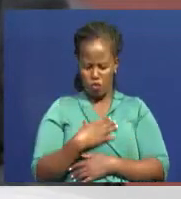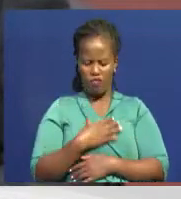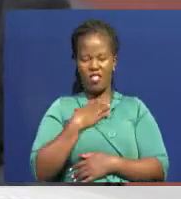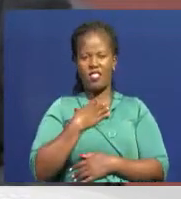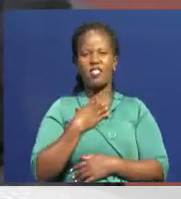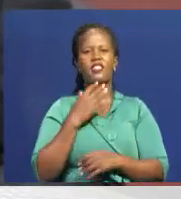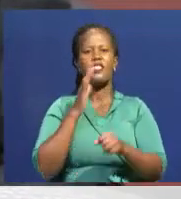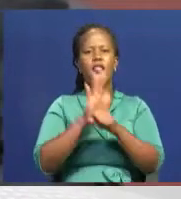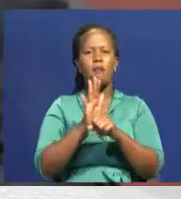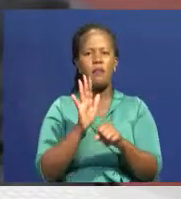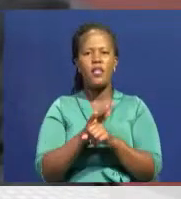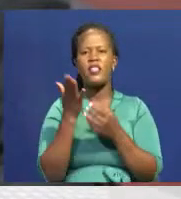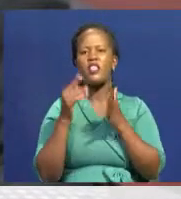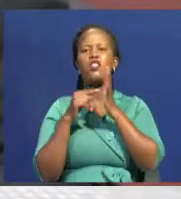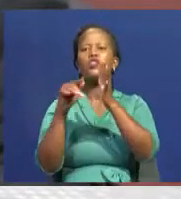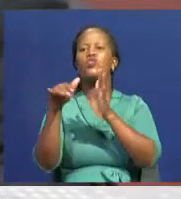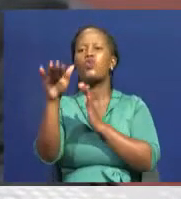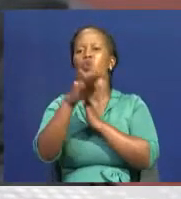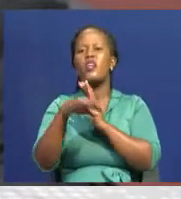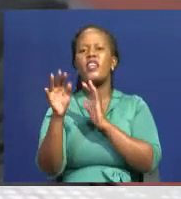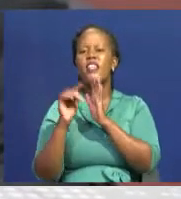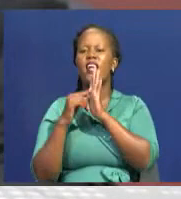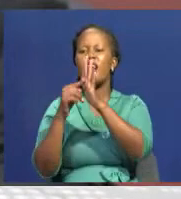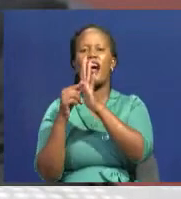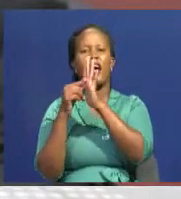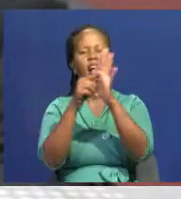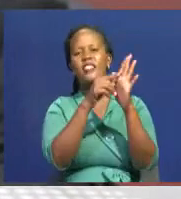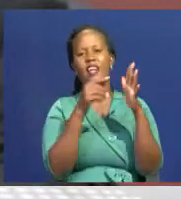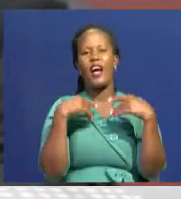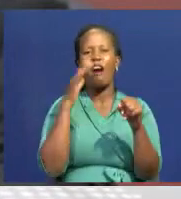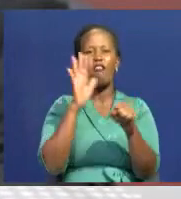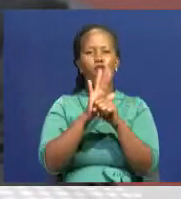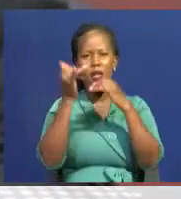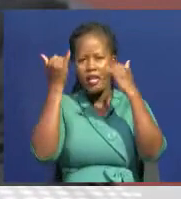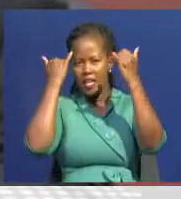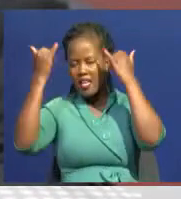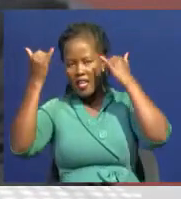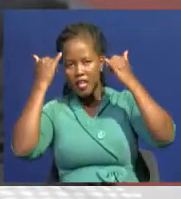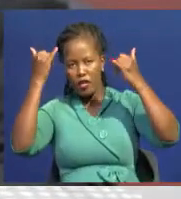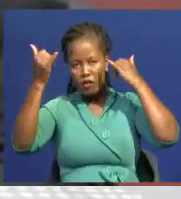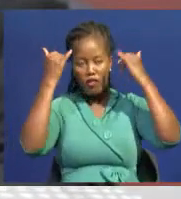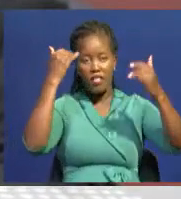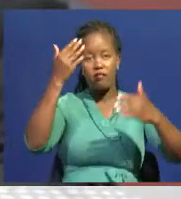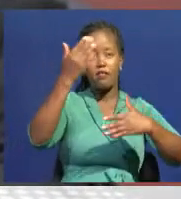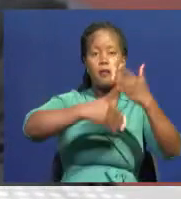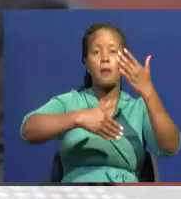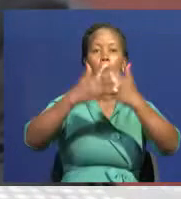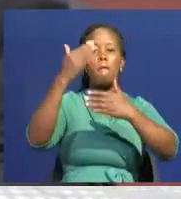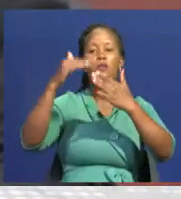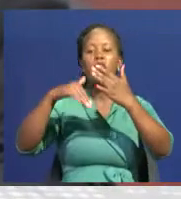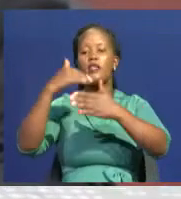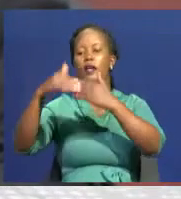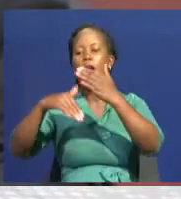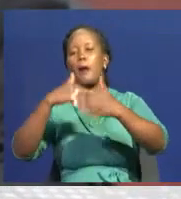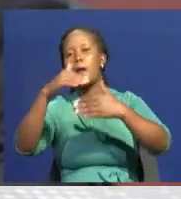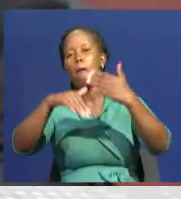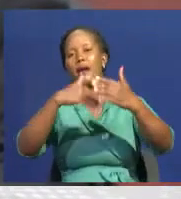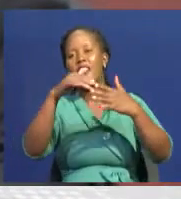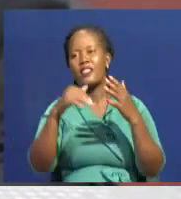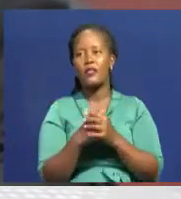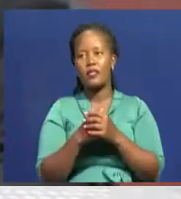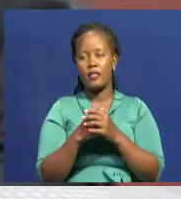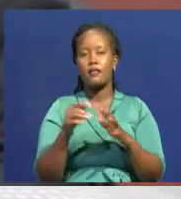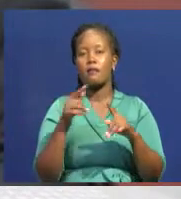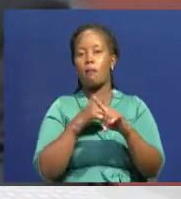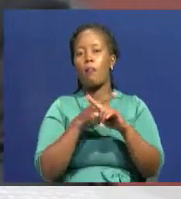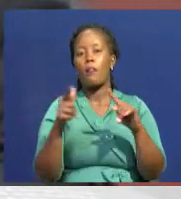showgrounds, exhibitions, you find quite a number of innovative building materials that are actually out there. One, you'll find these